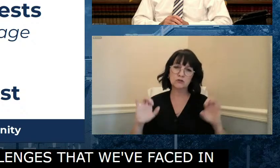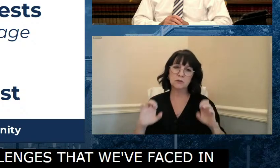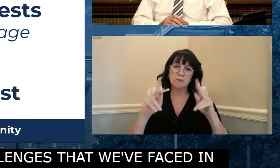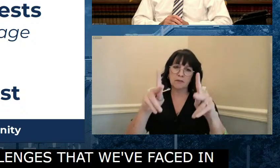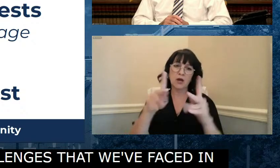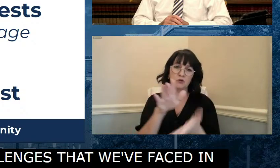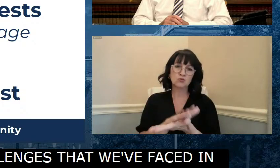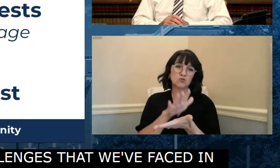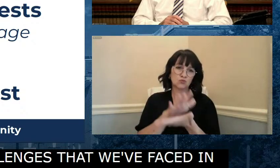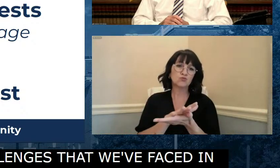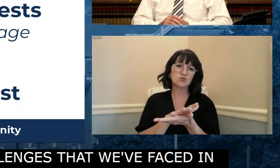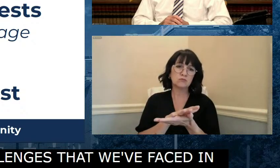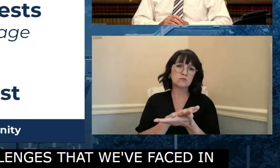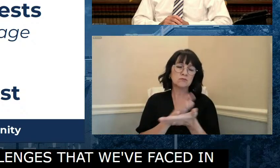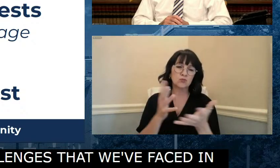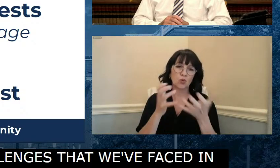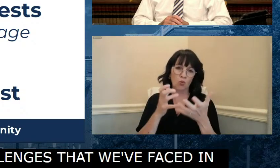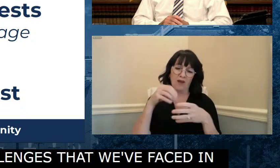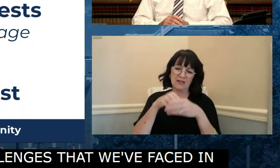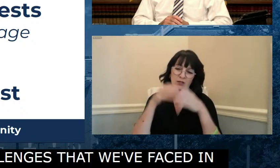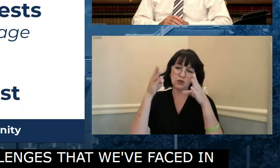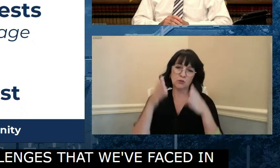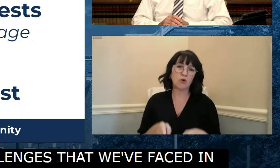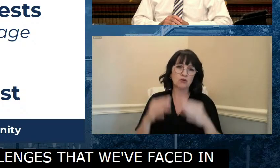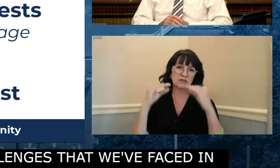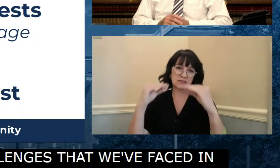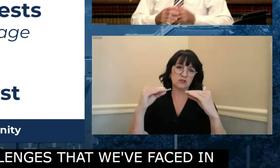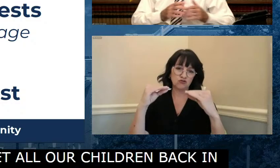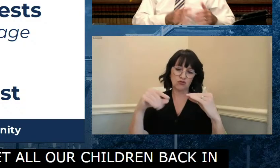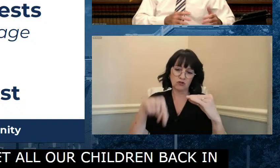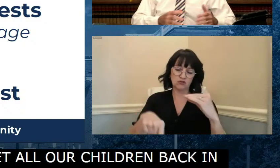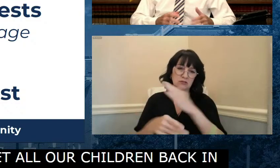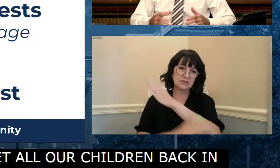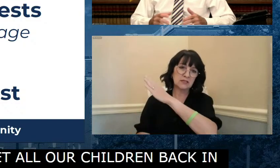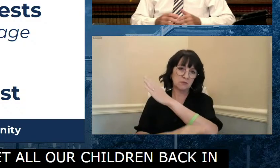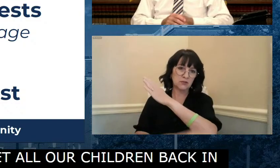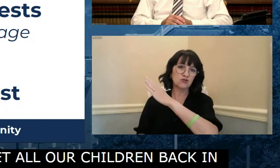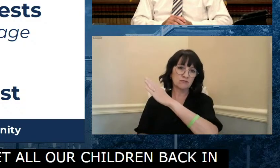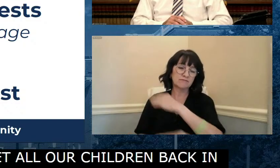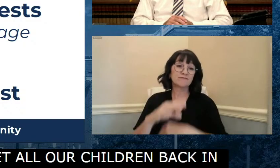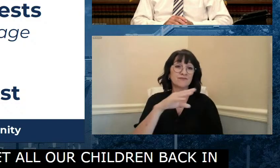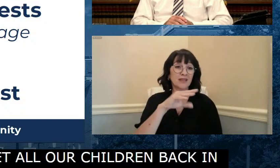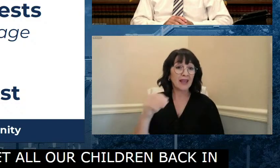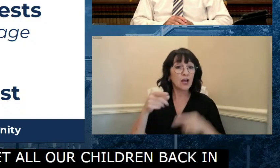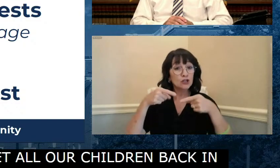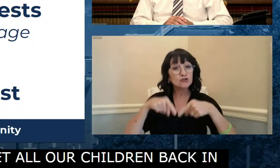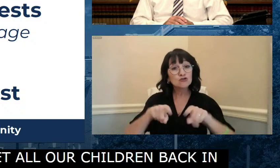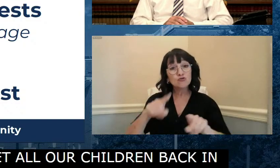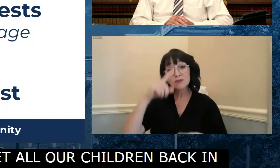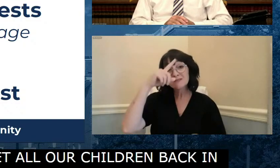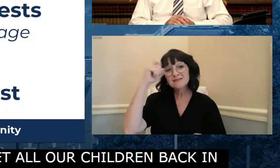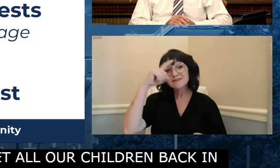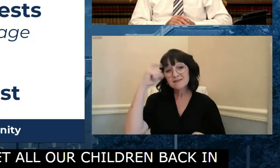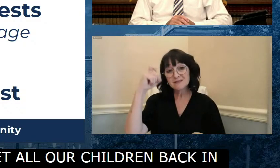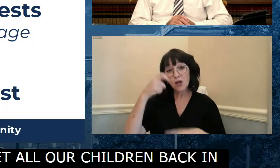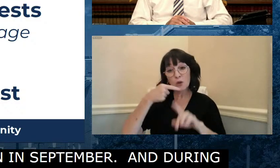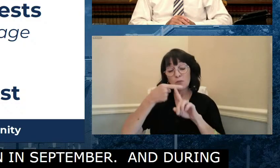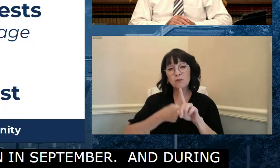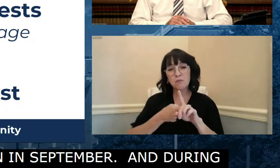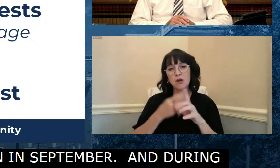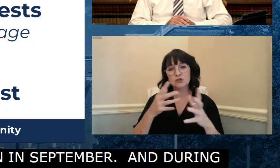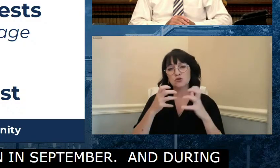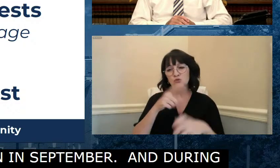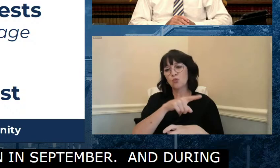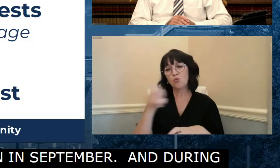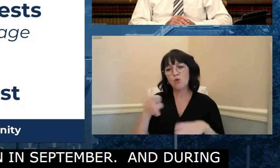for in-person instruction in September, and during these summer months to make sure that children are able to catch